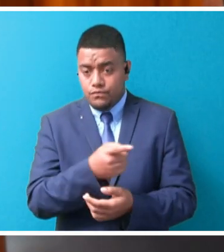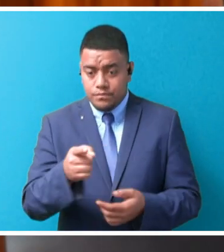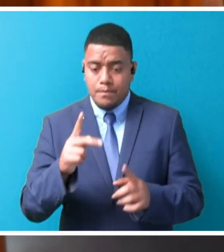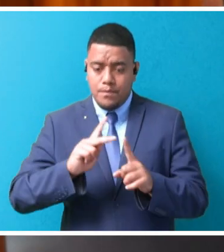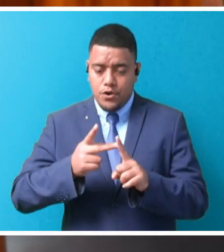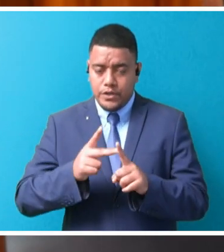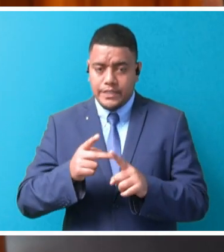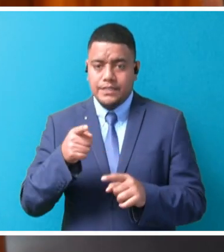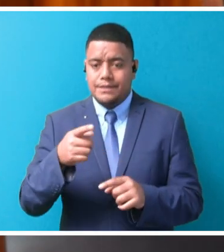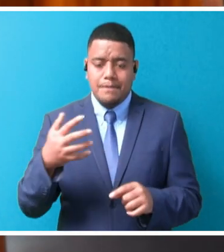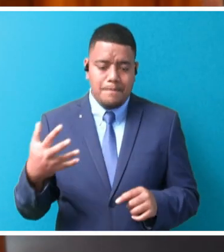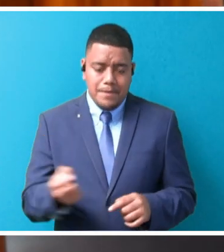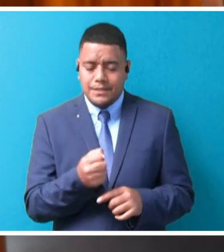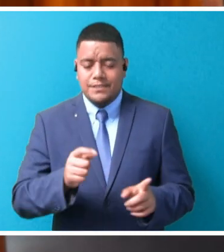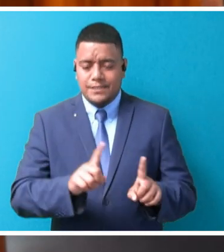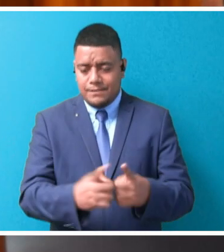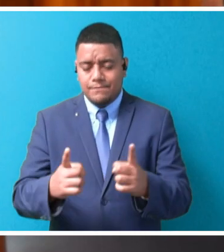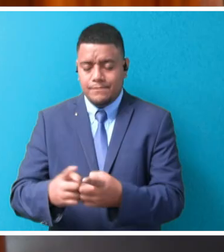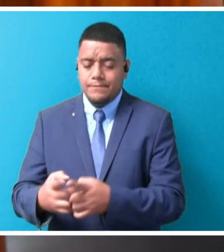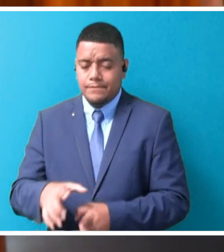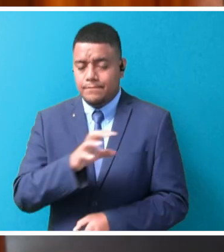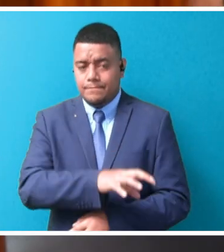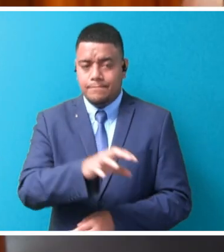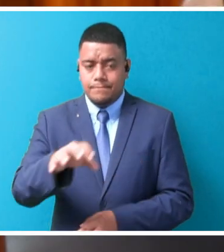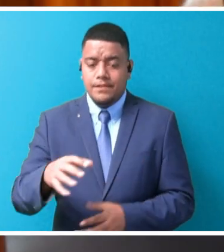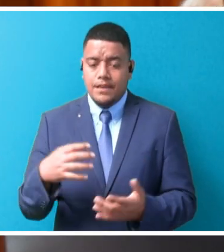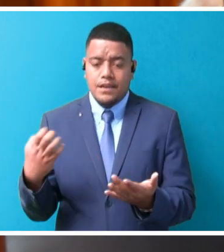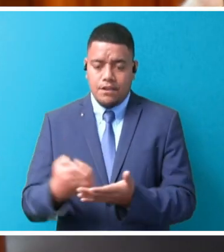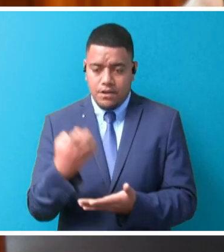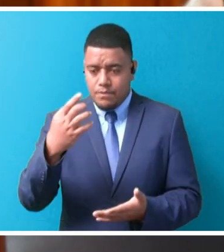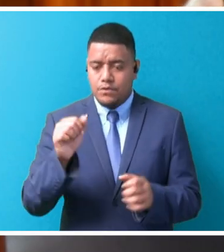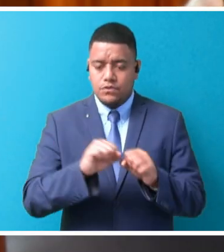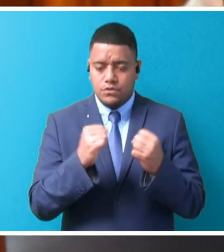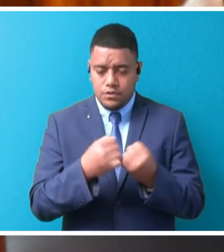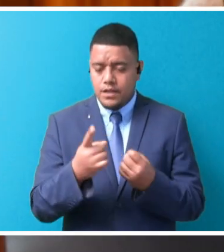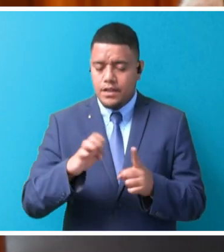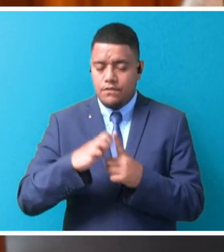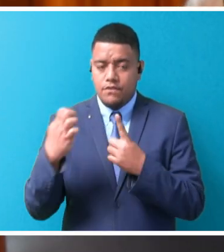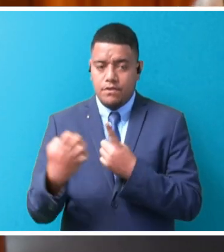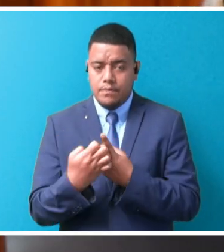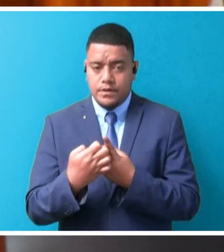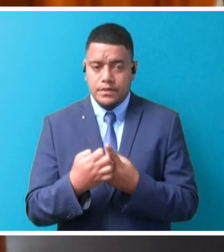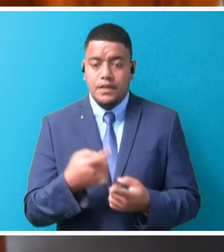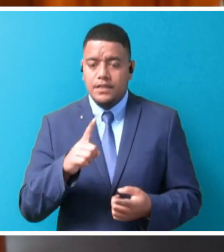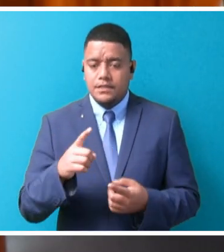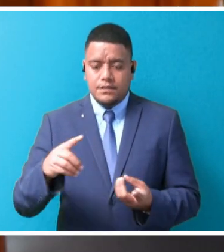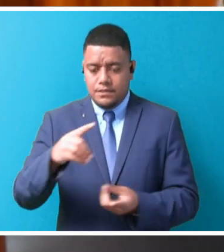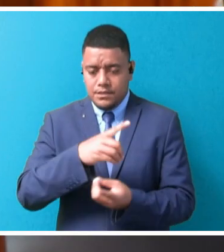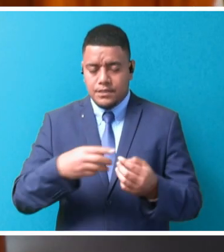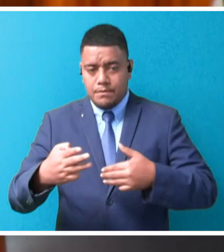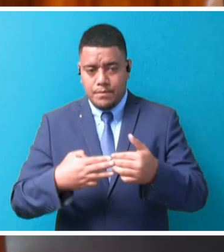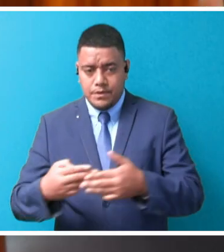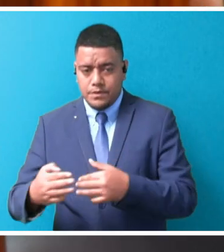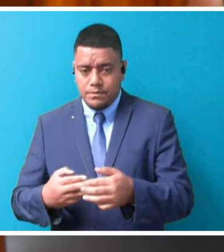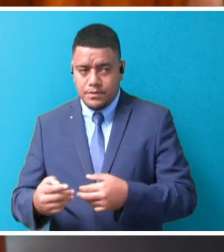are considered across sectors: economic, social, environmental, and disaster management, and